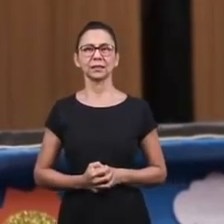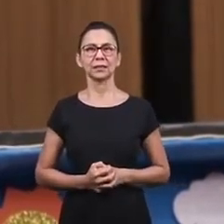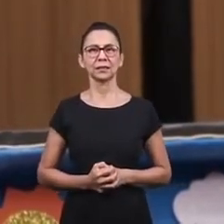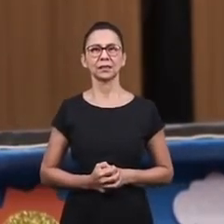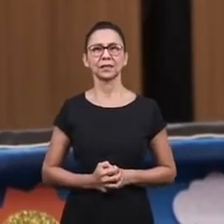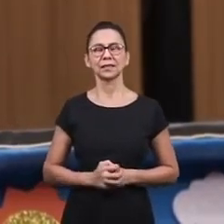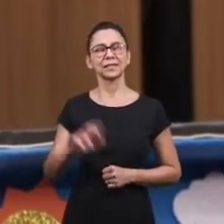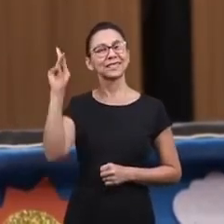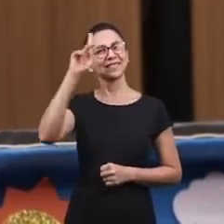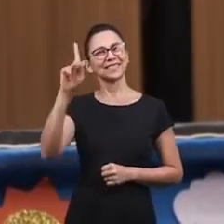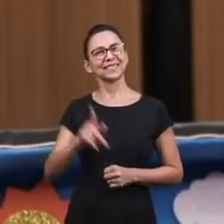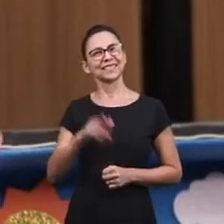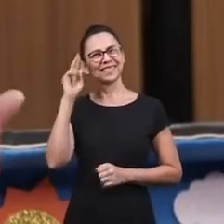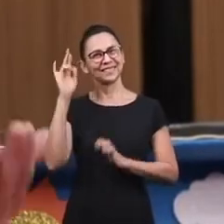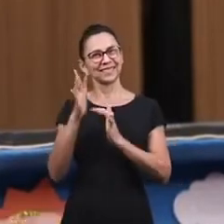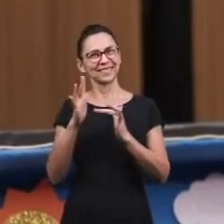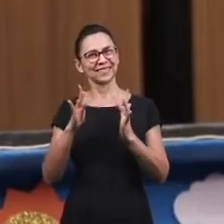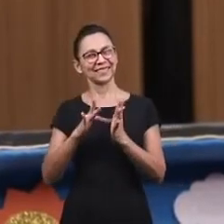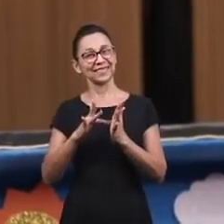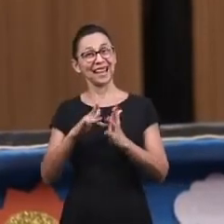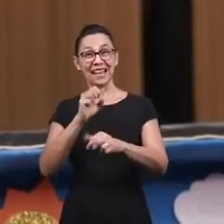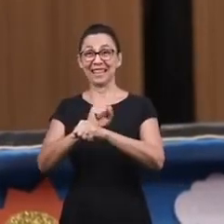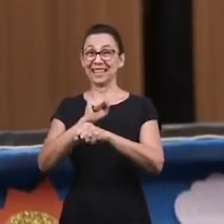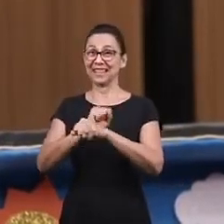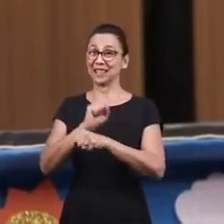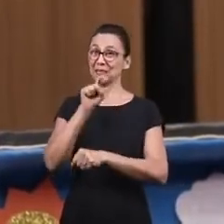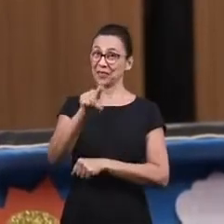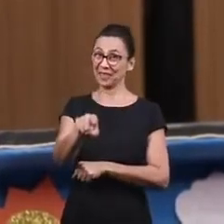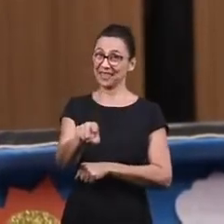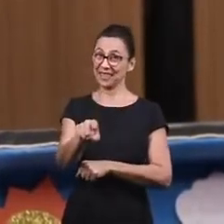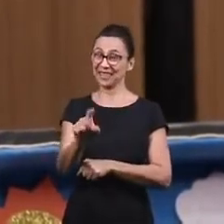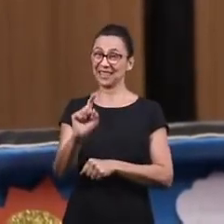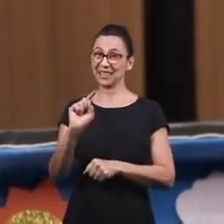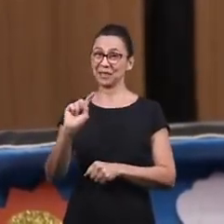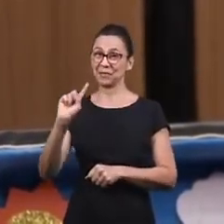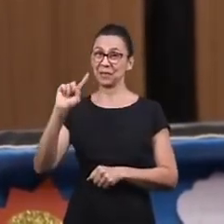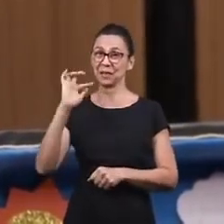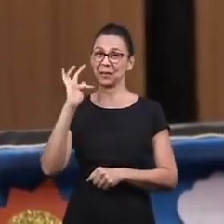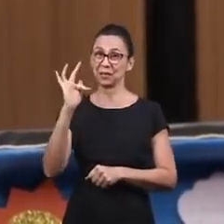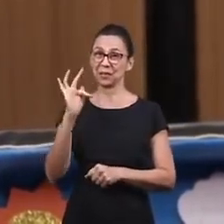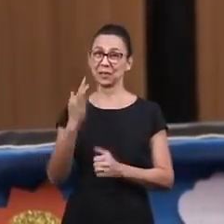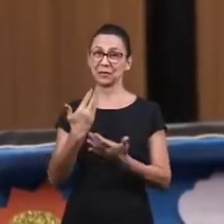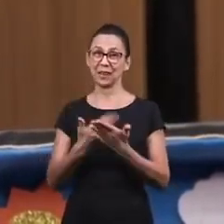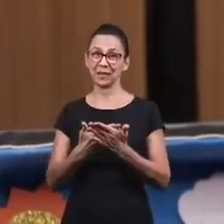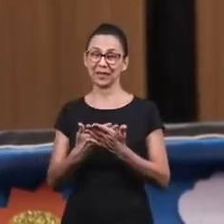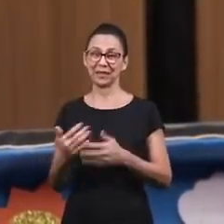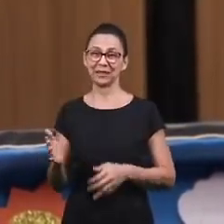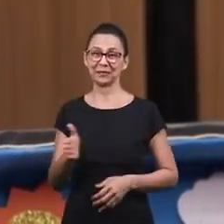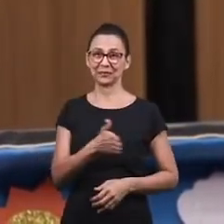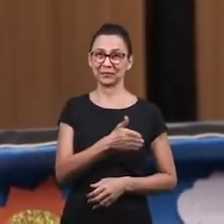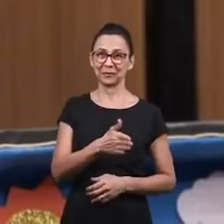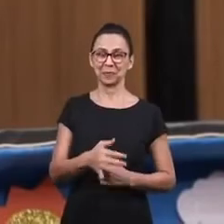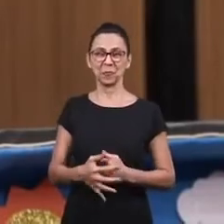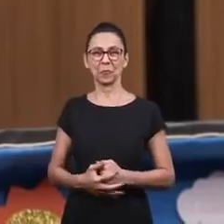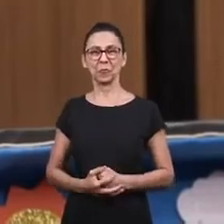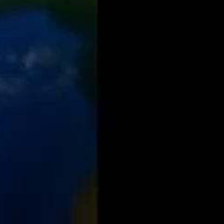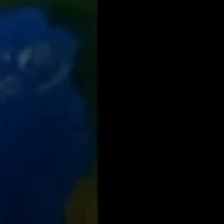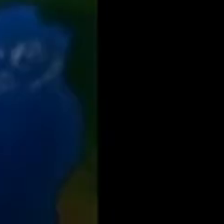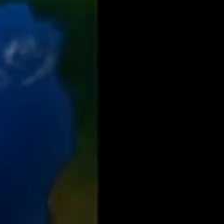amen. Children, the peace of the Lord Jesus, it will be waiting for you in our next class.